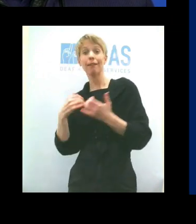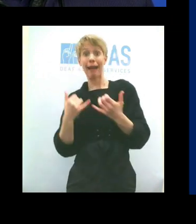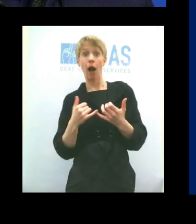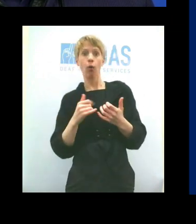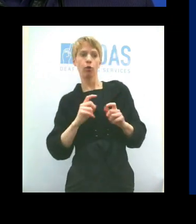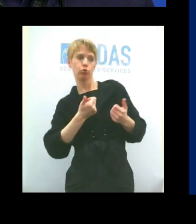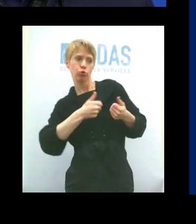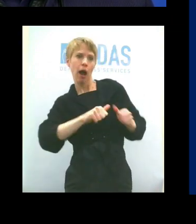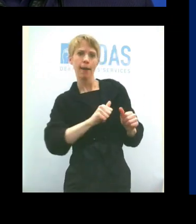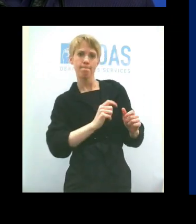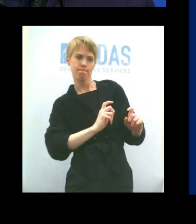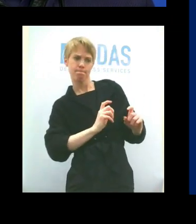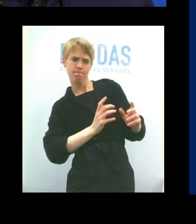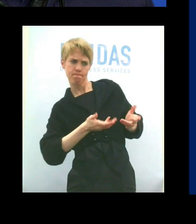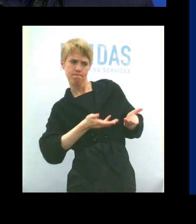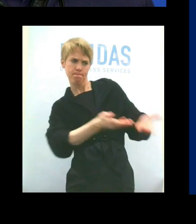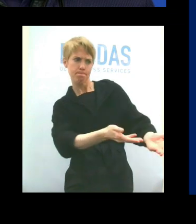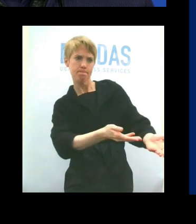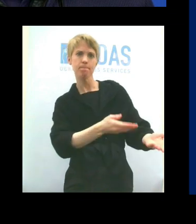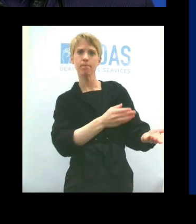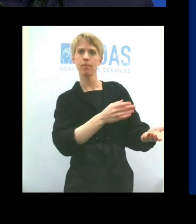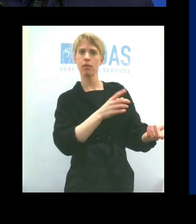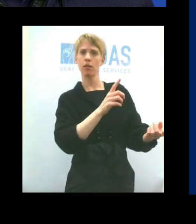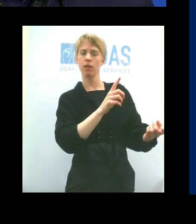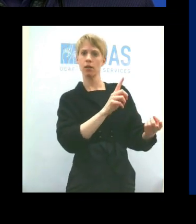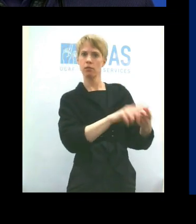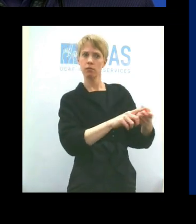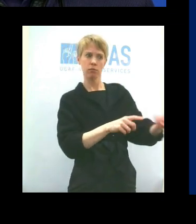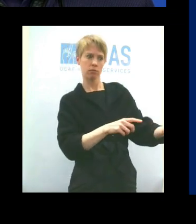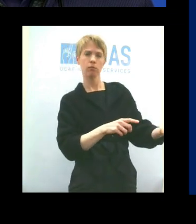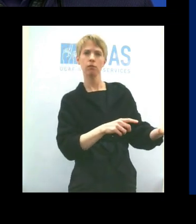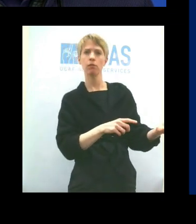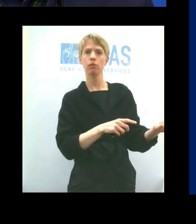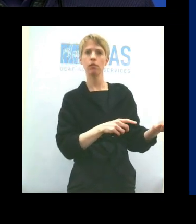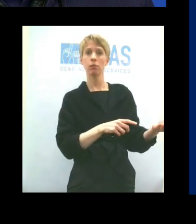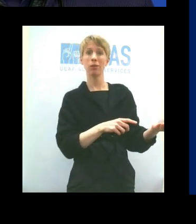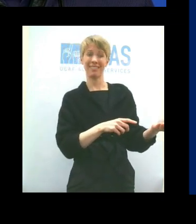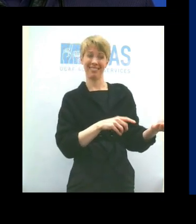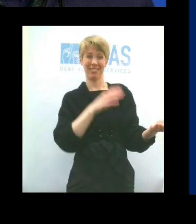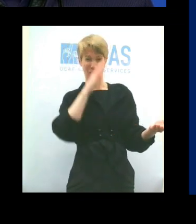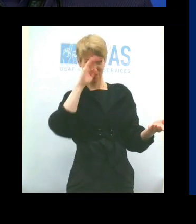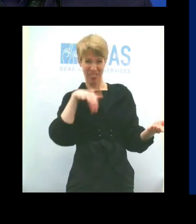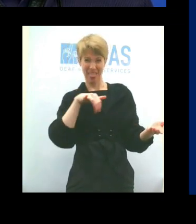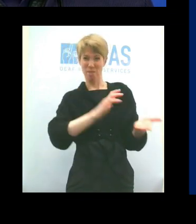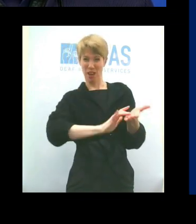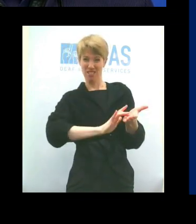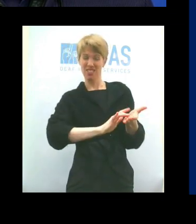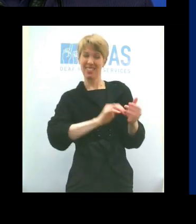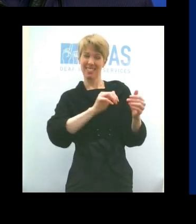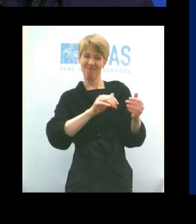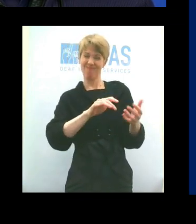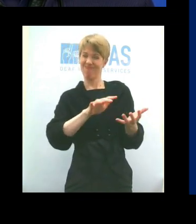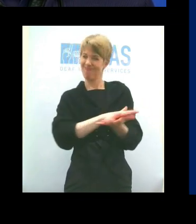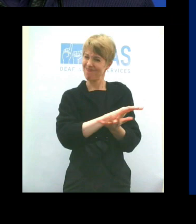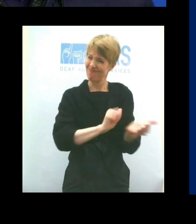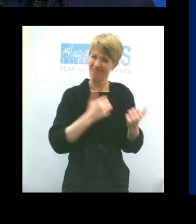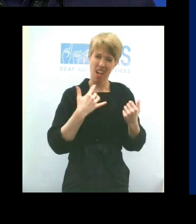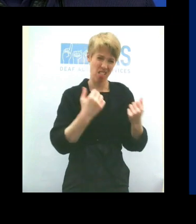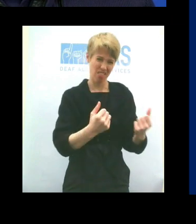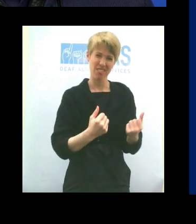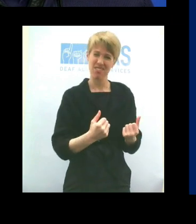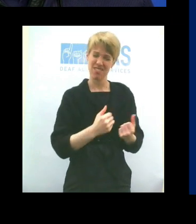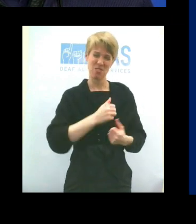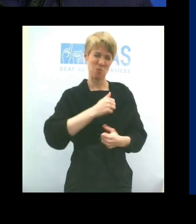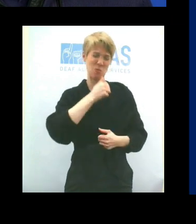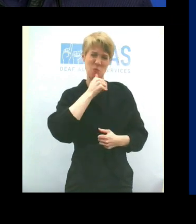ventilator, which has a tremendously negative effect on their body even if they survive. We do know that individuals who have